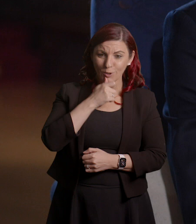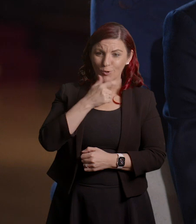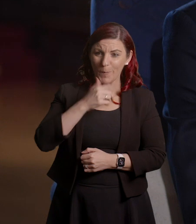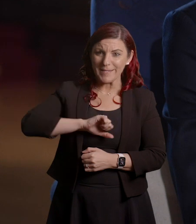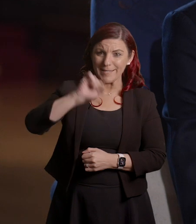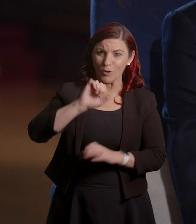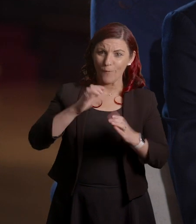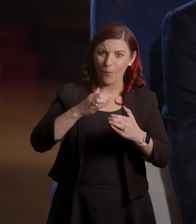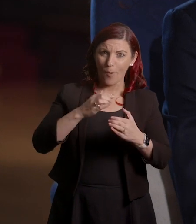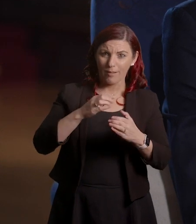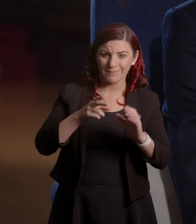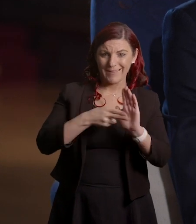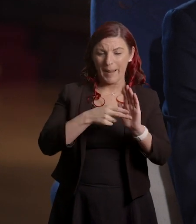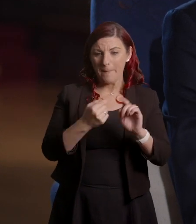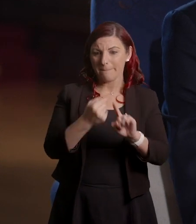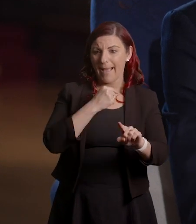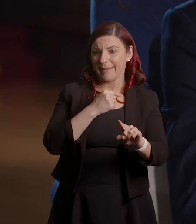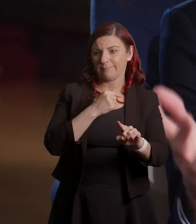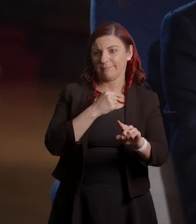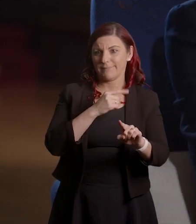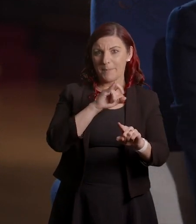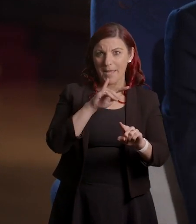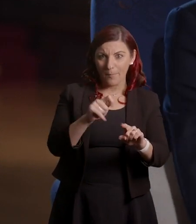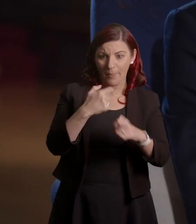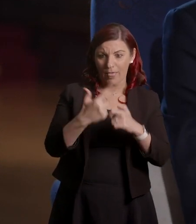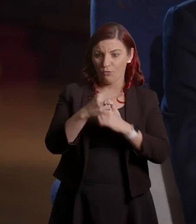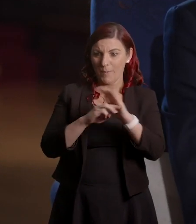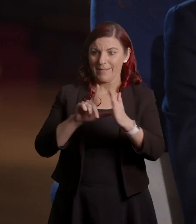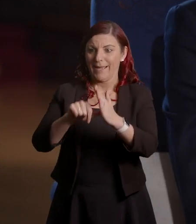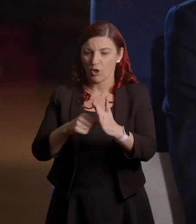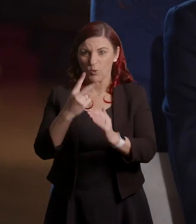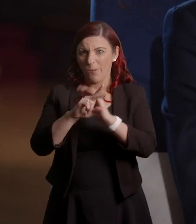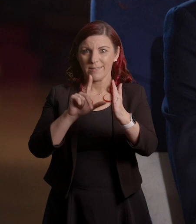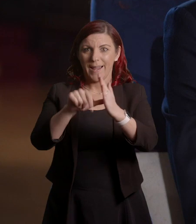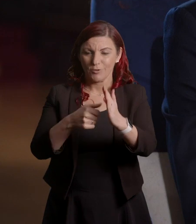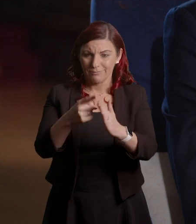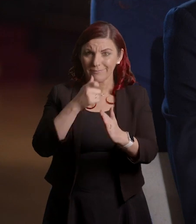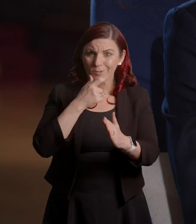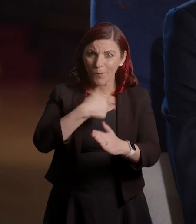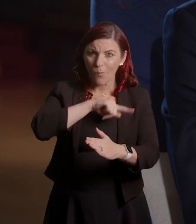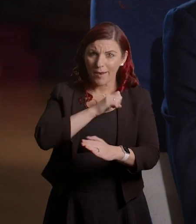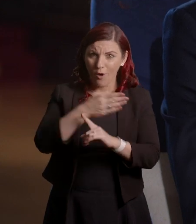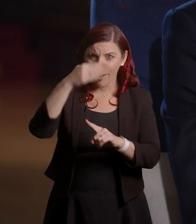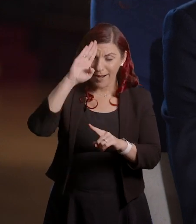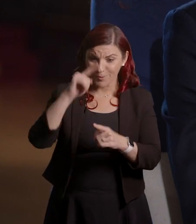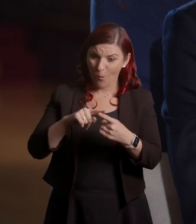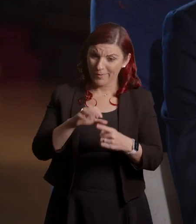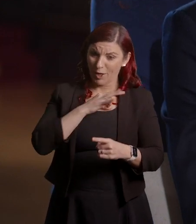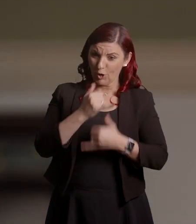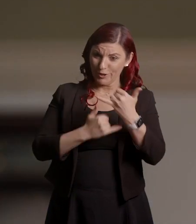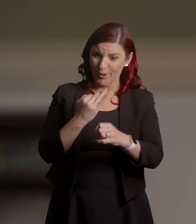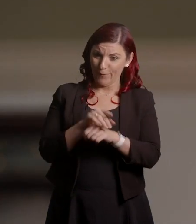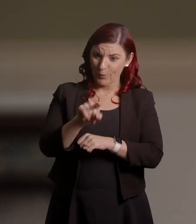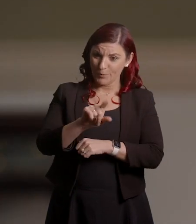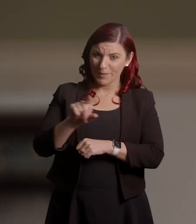senior football title back in September. Only 3 months later, obviously Dublin winning the All-Ireland as well. So it's not been a bad few months for yourself.